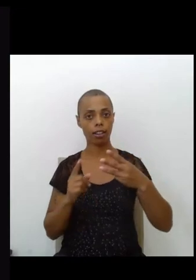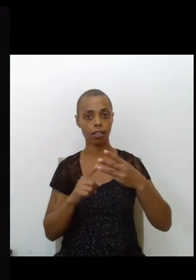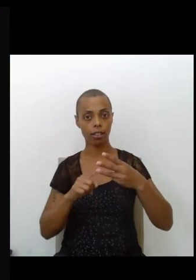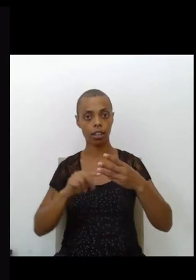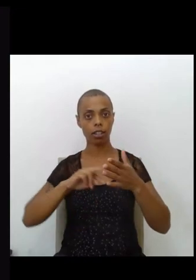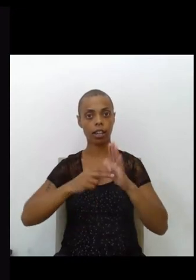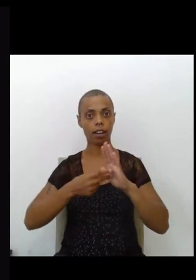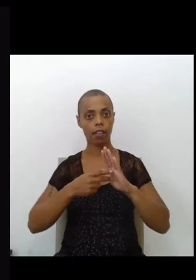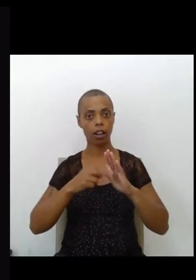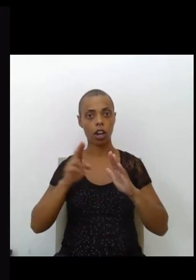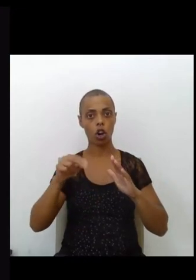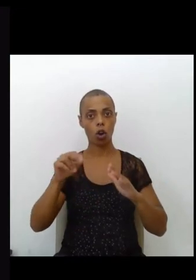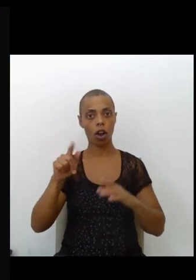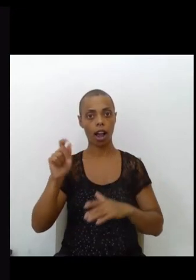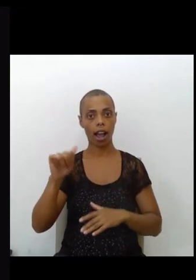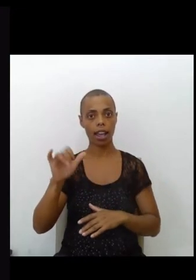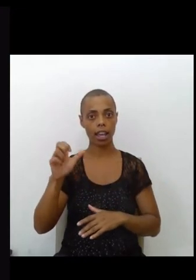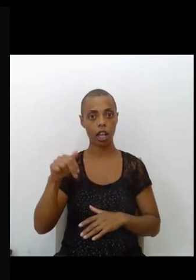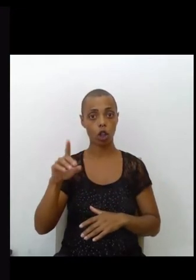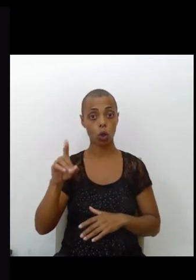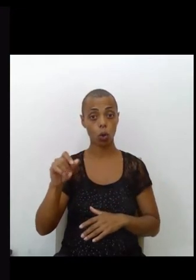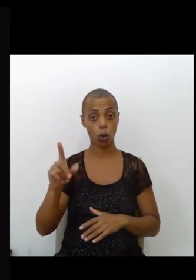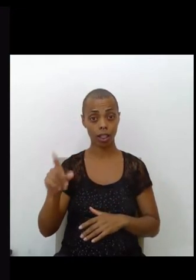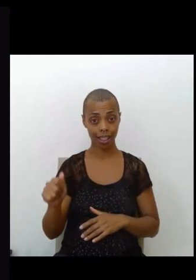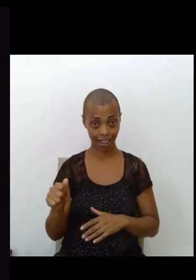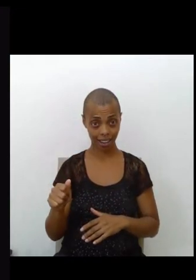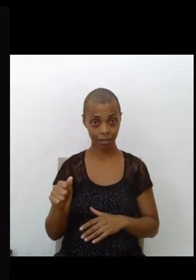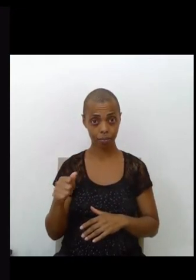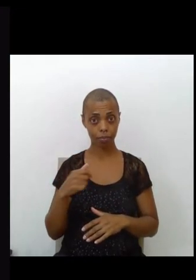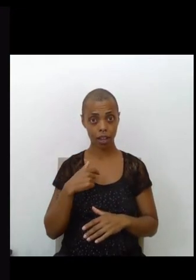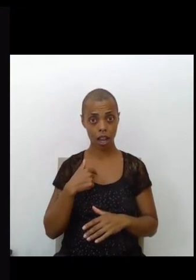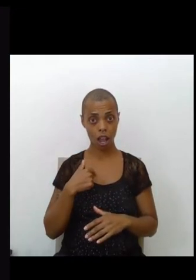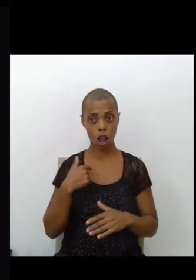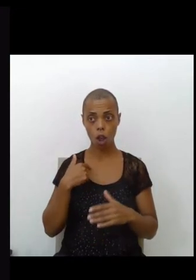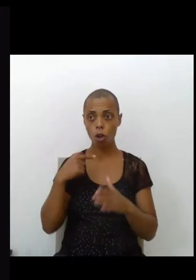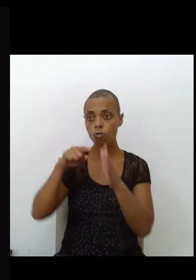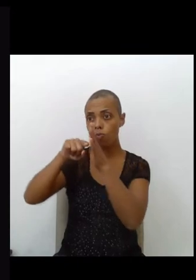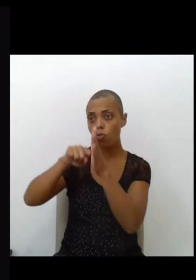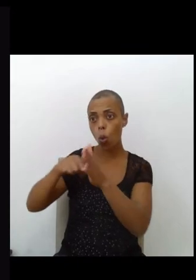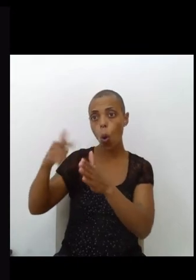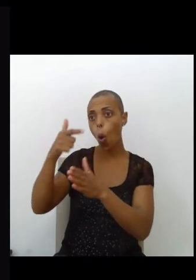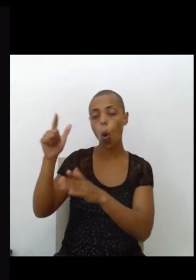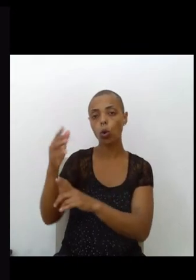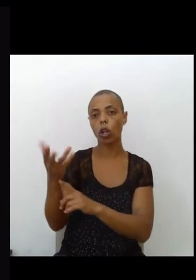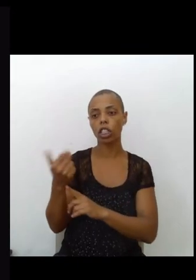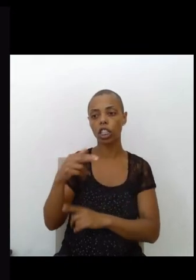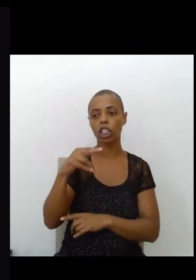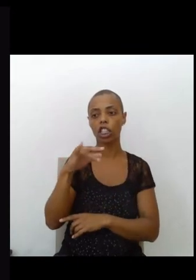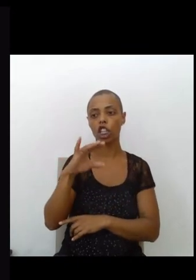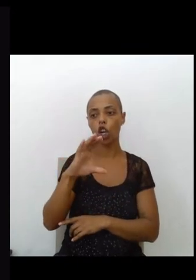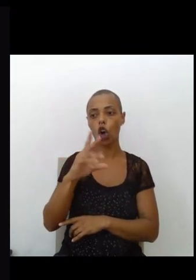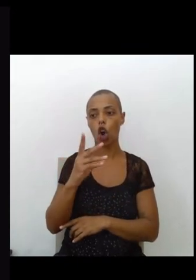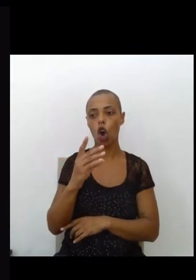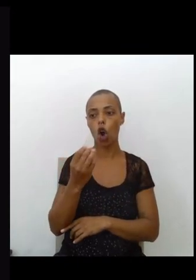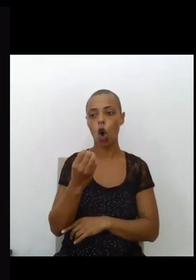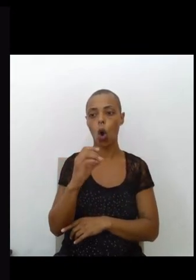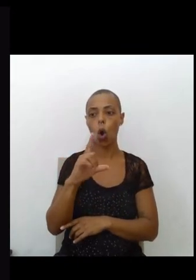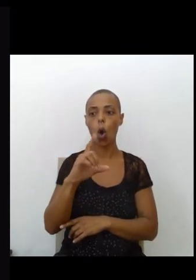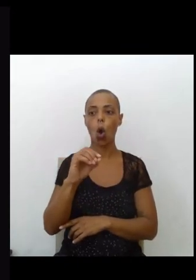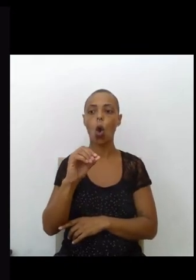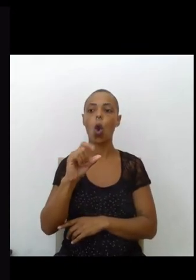Nicolas another artist Nicolas slobo's work who also use the term